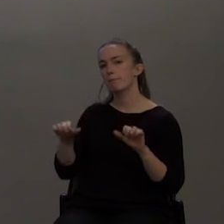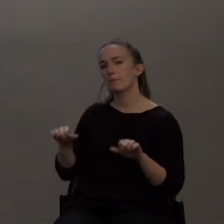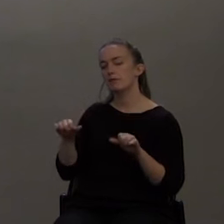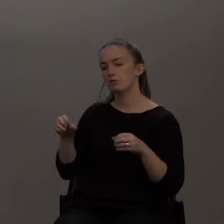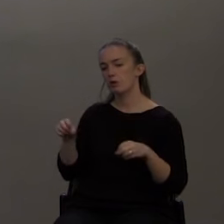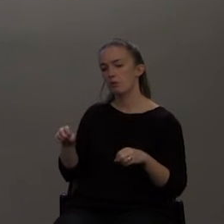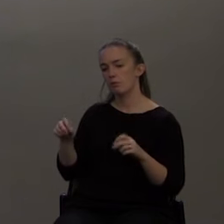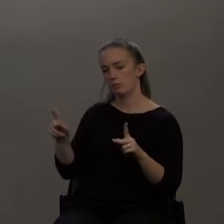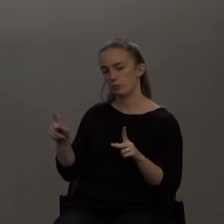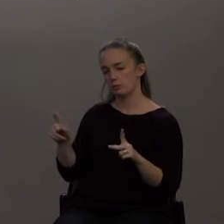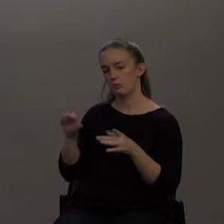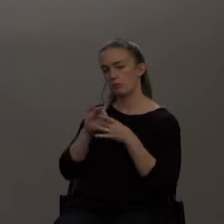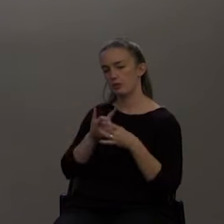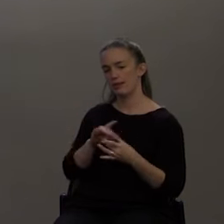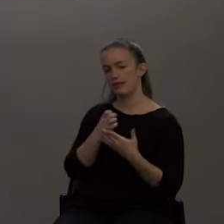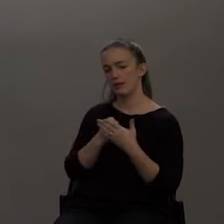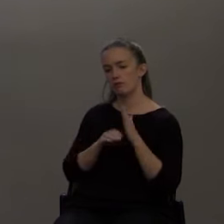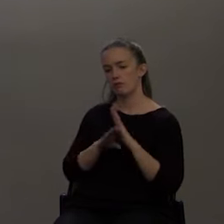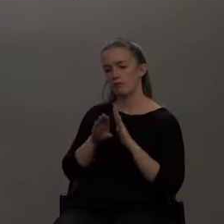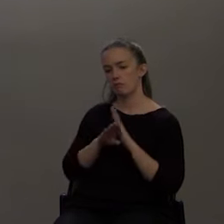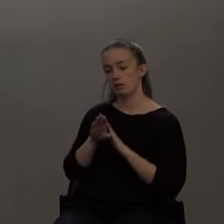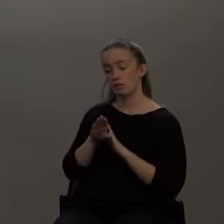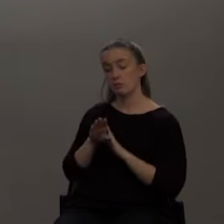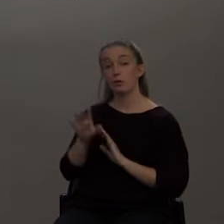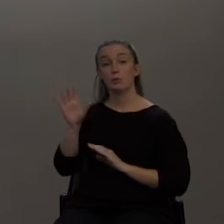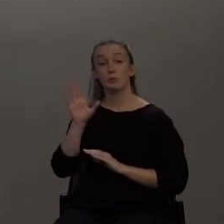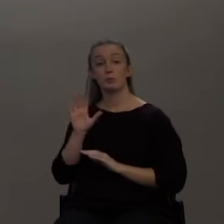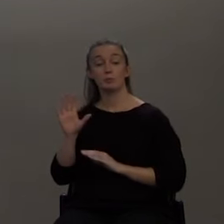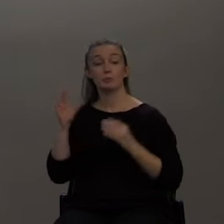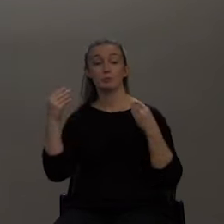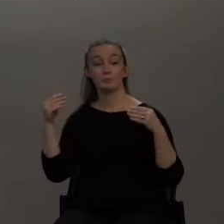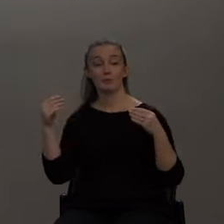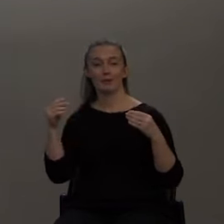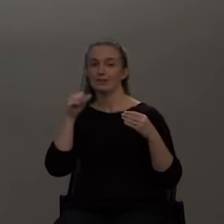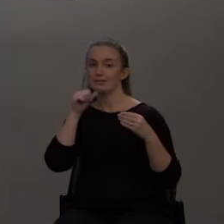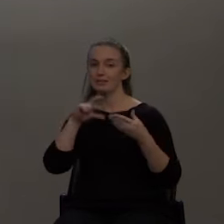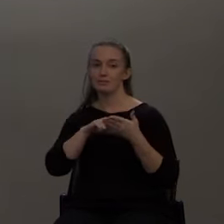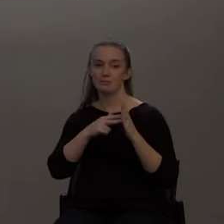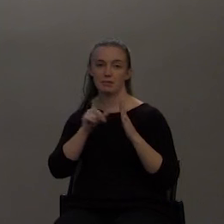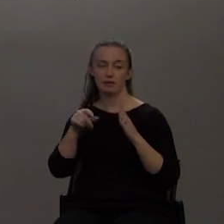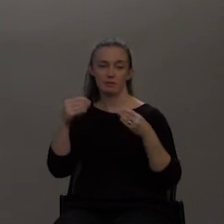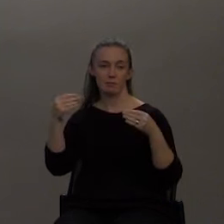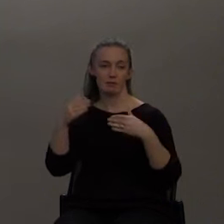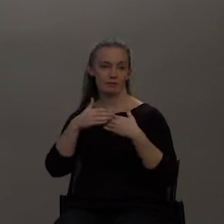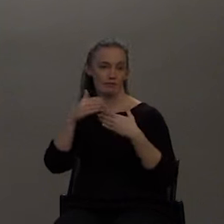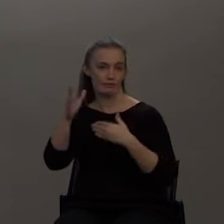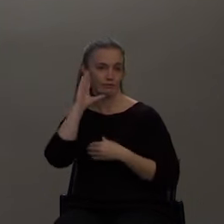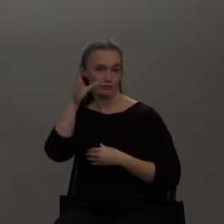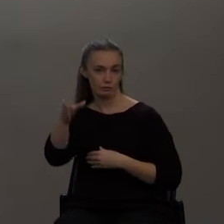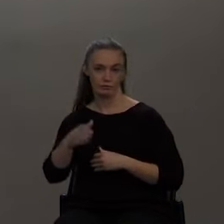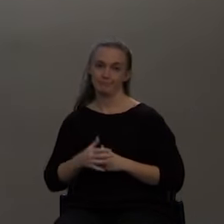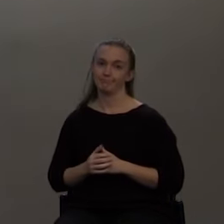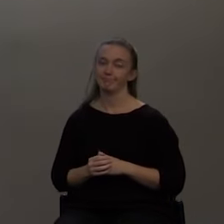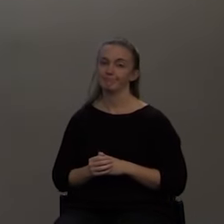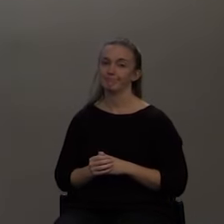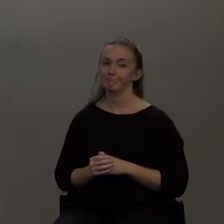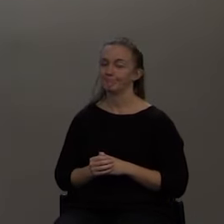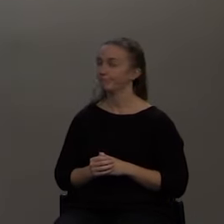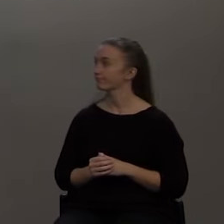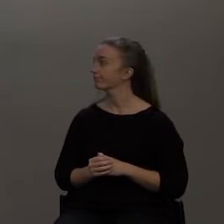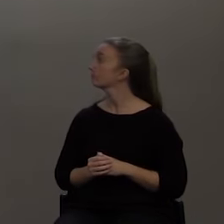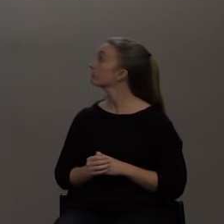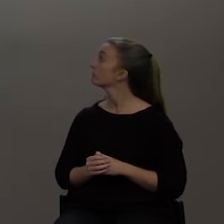economic development perspective? Just because it's retail, it was retail once, doesn't mean it has to be retail in the future.